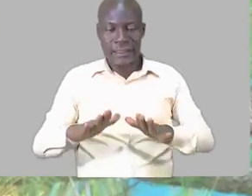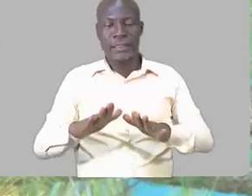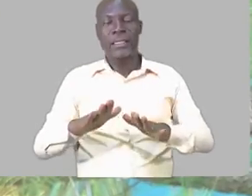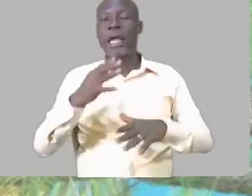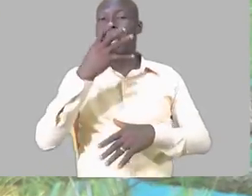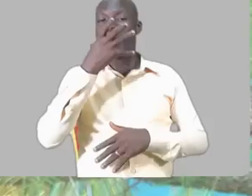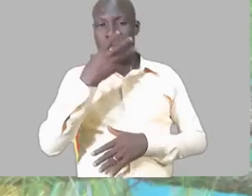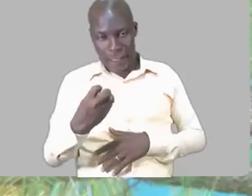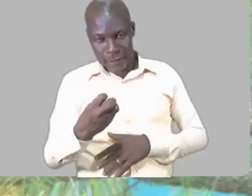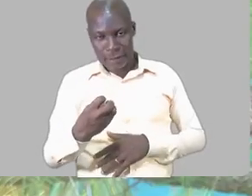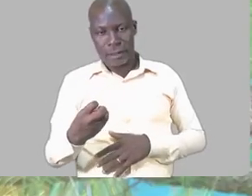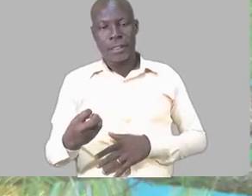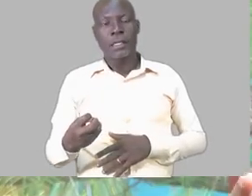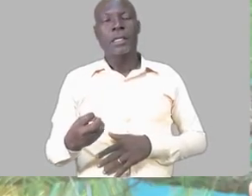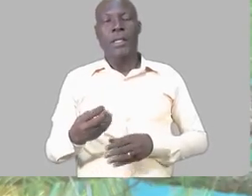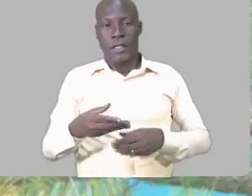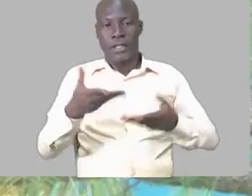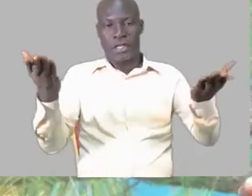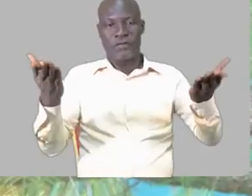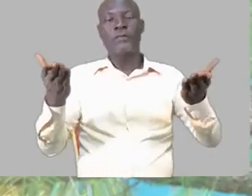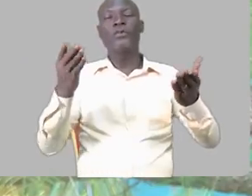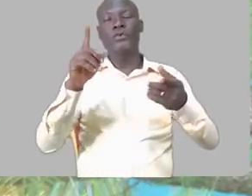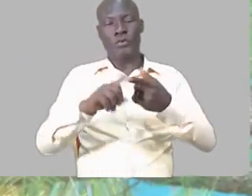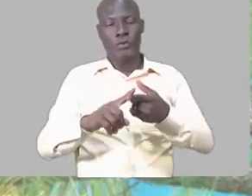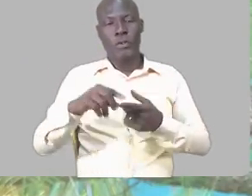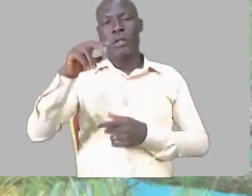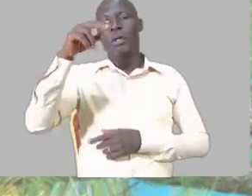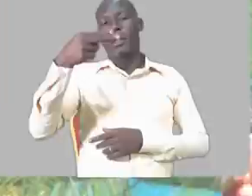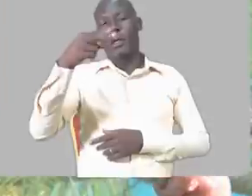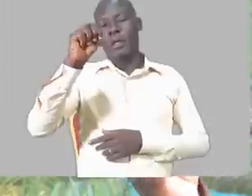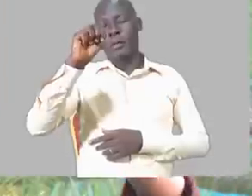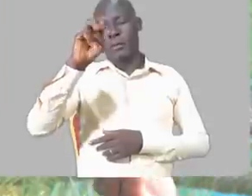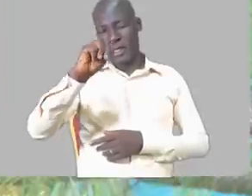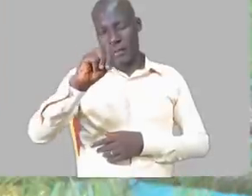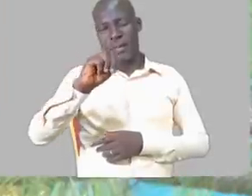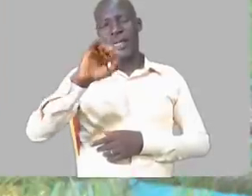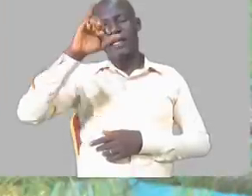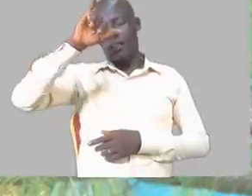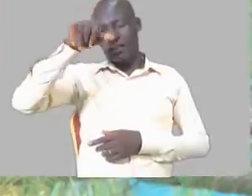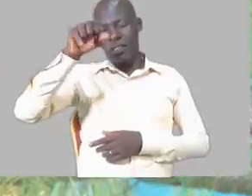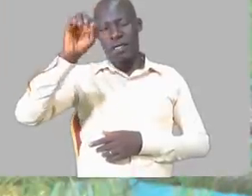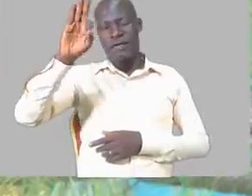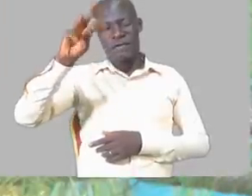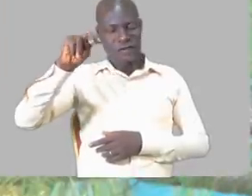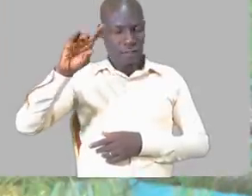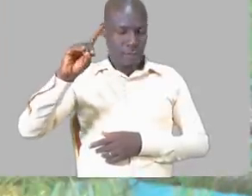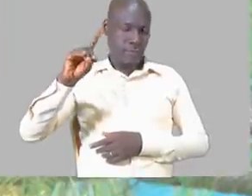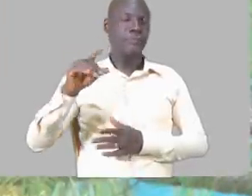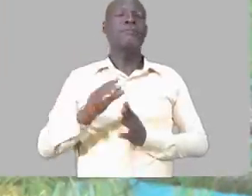enome ana odi ema ham ana afi jafet ane shem